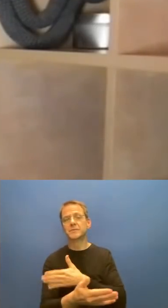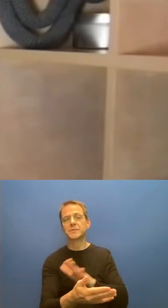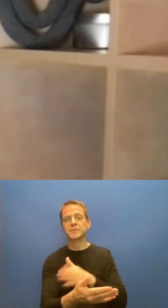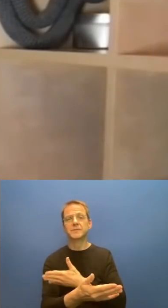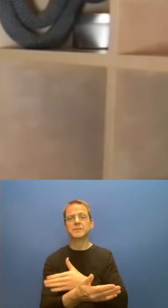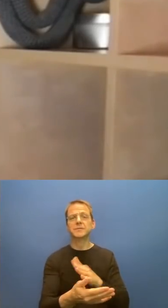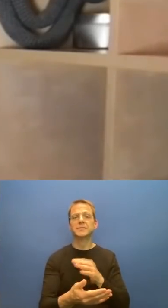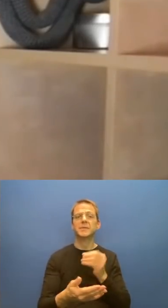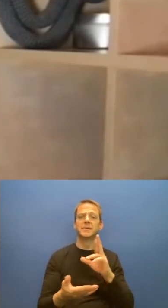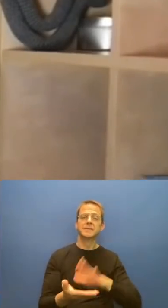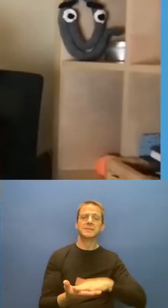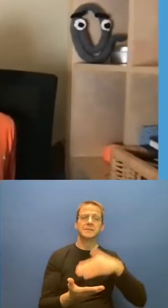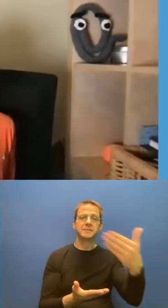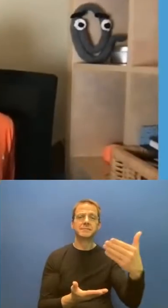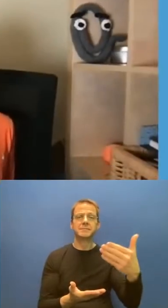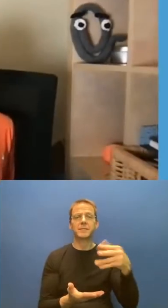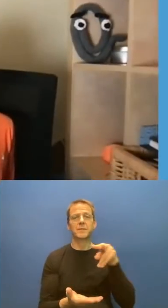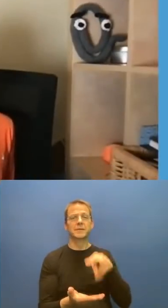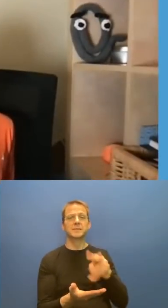thoughts.